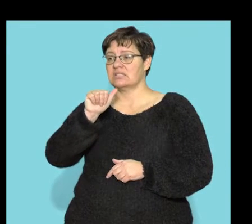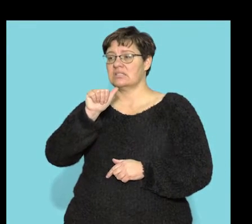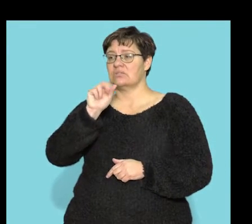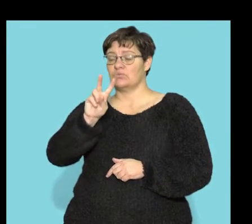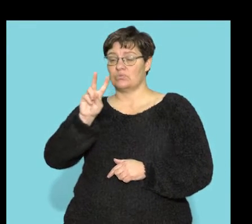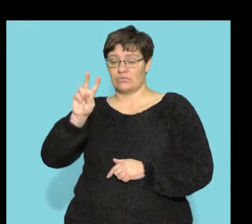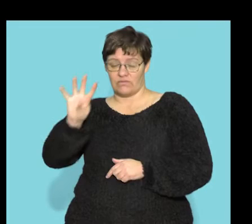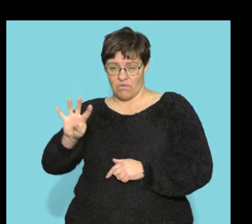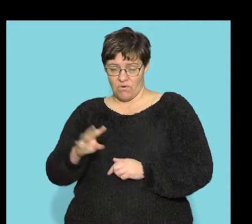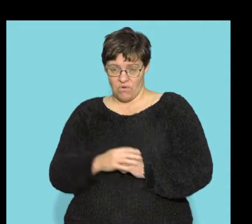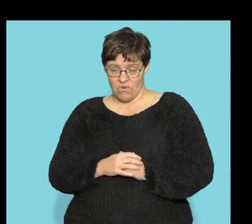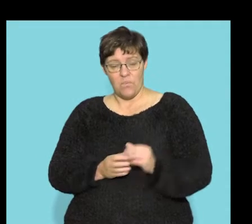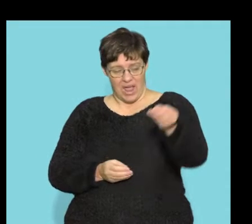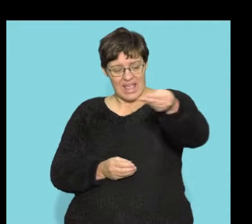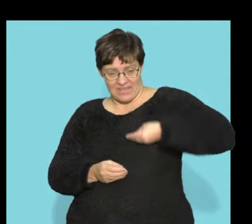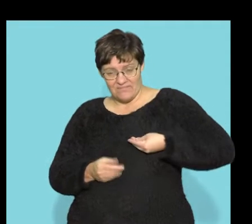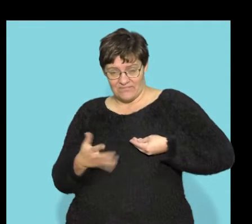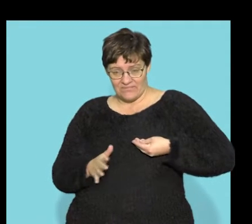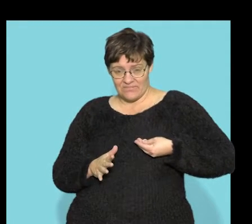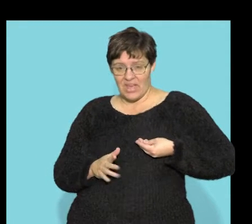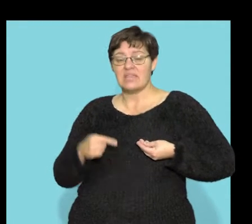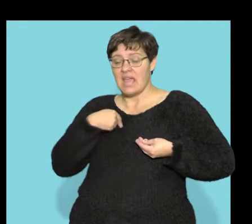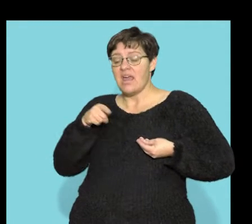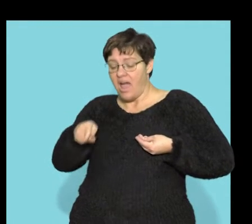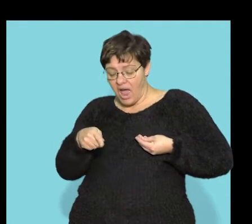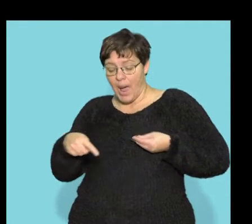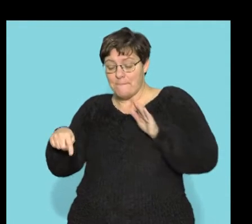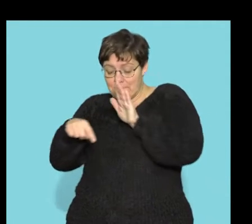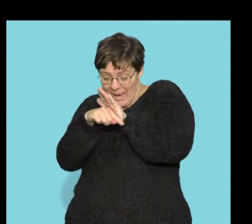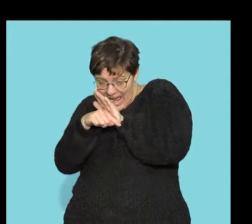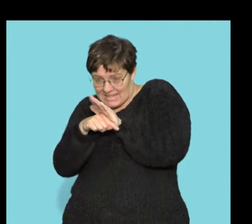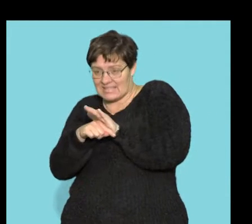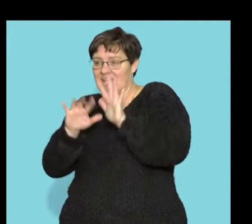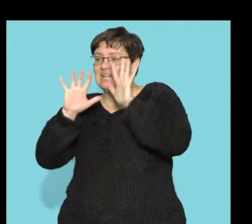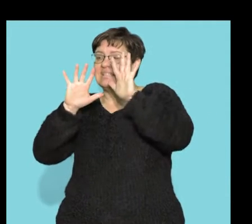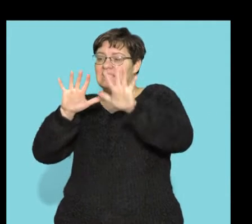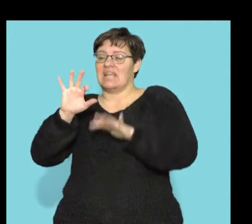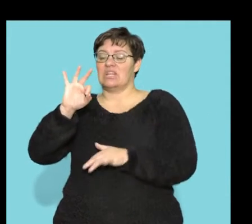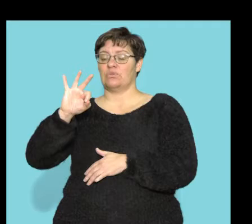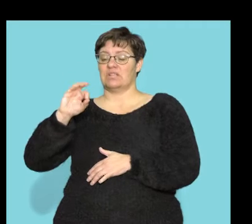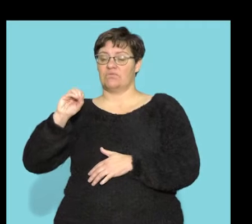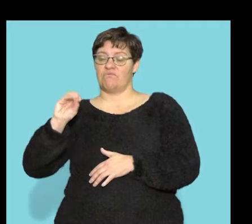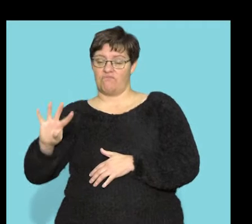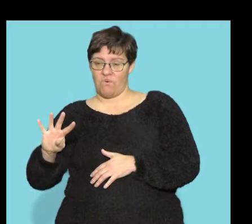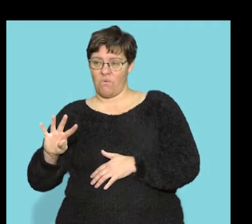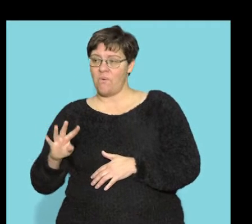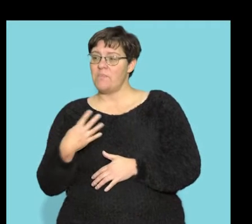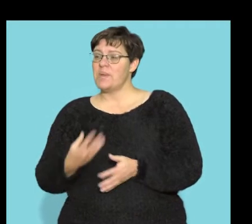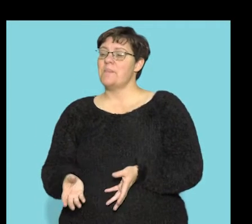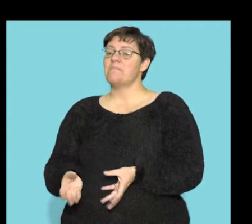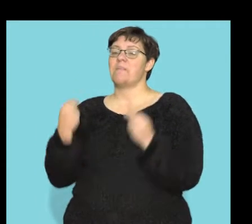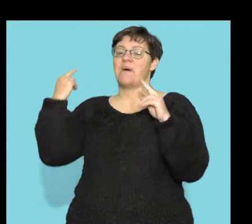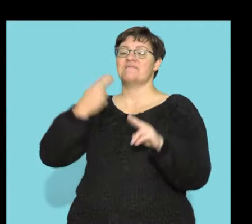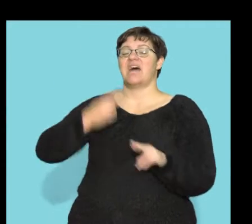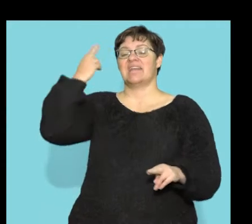figure, and then the operation tells you minus 10,304 to give